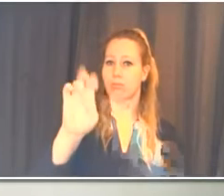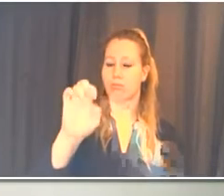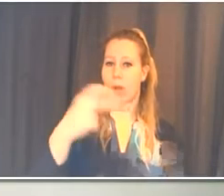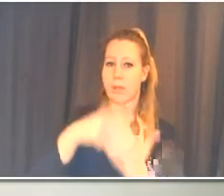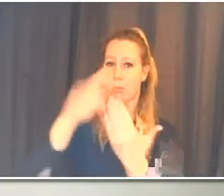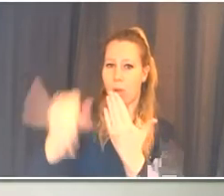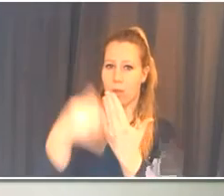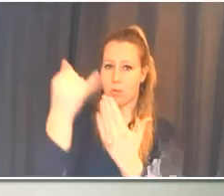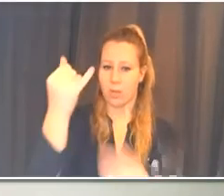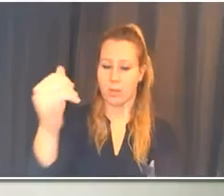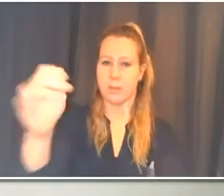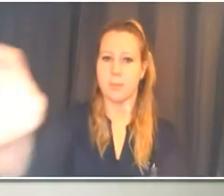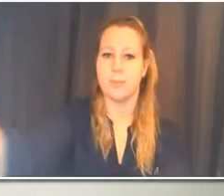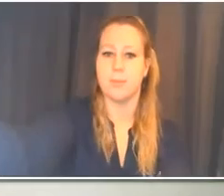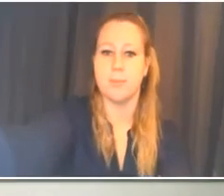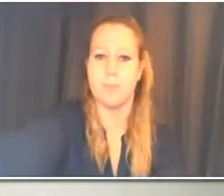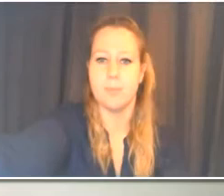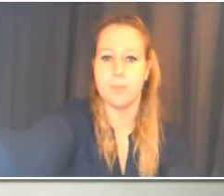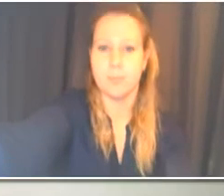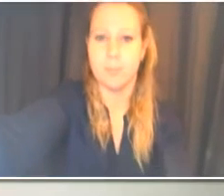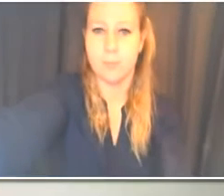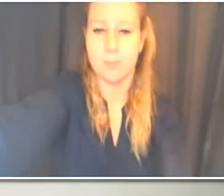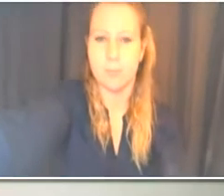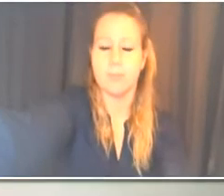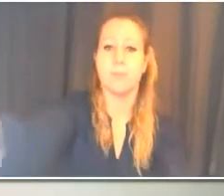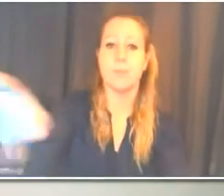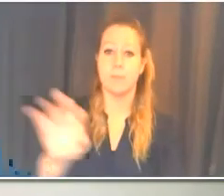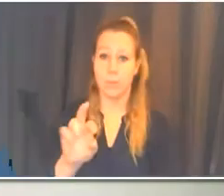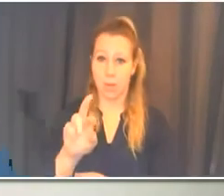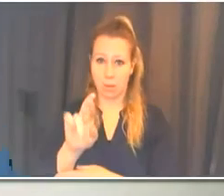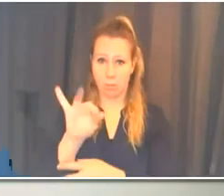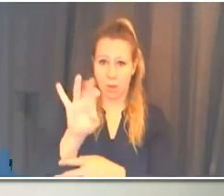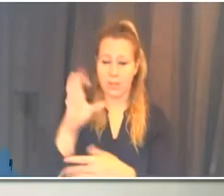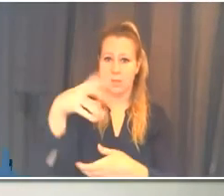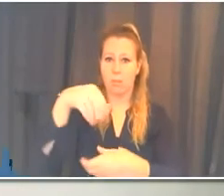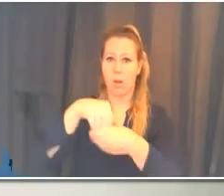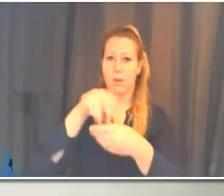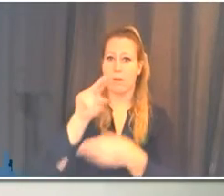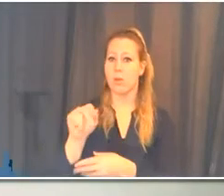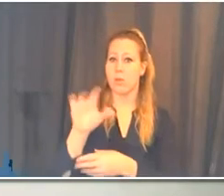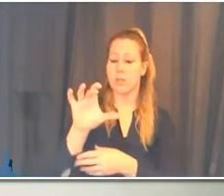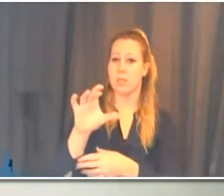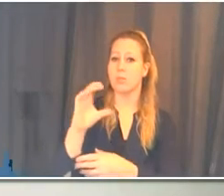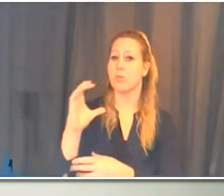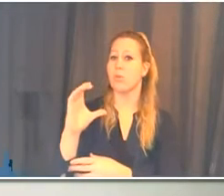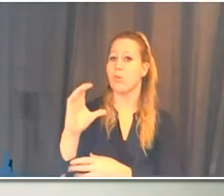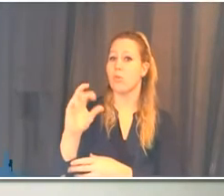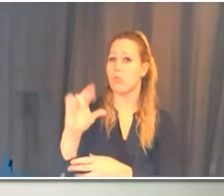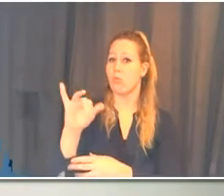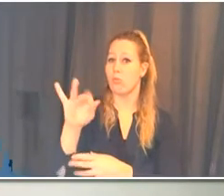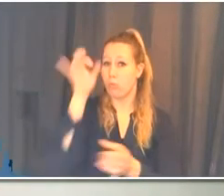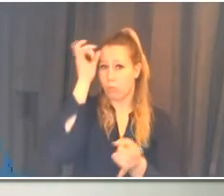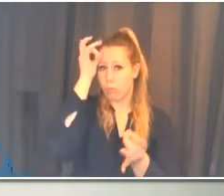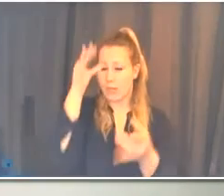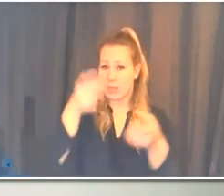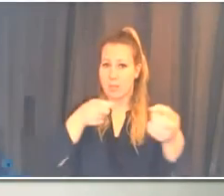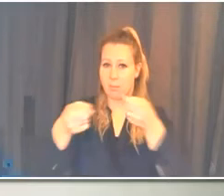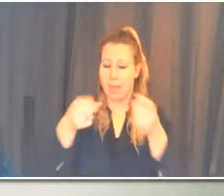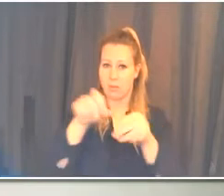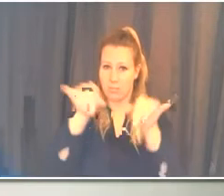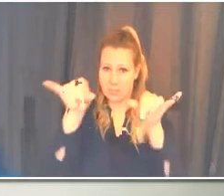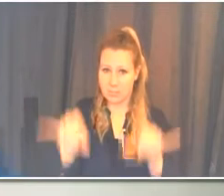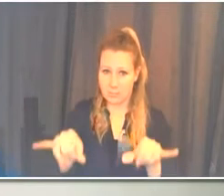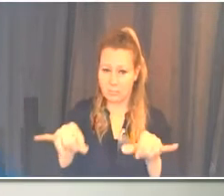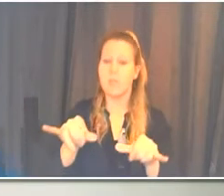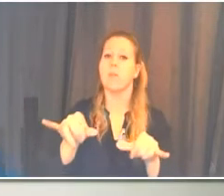approaches to build our community's abilities to prevent and respond to ipv connect survivors to resources and voluntarily engage individuals causing